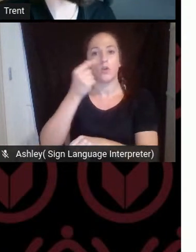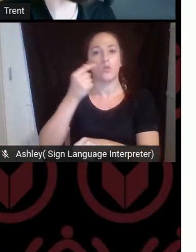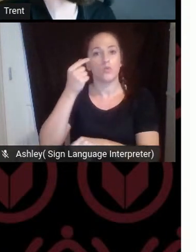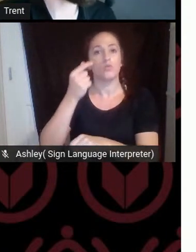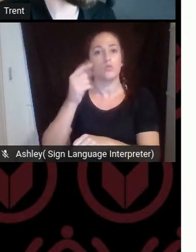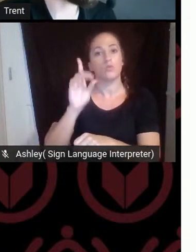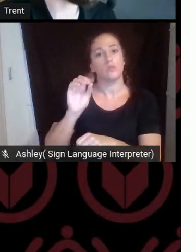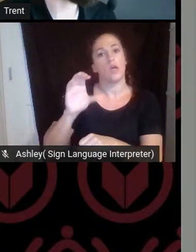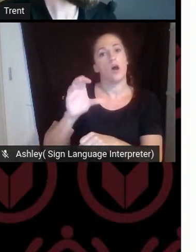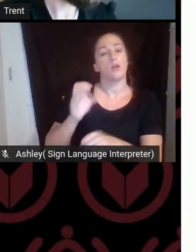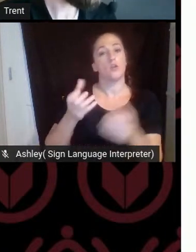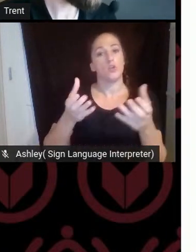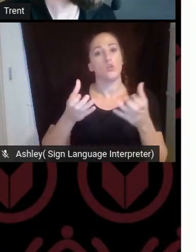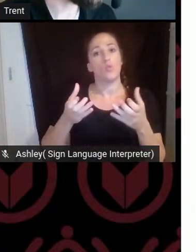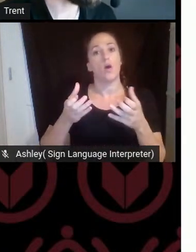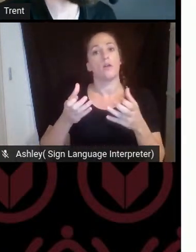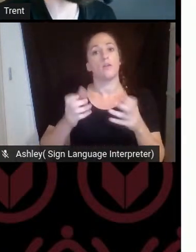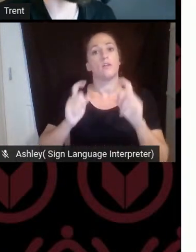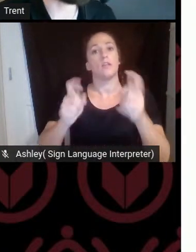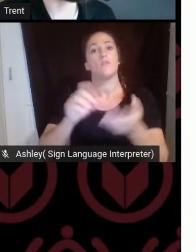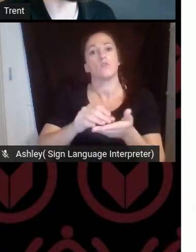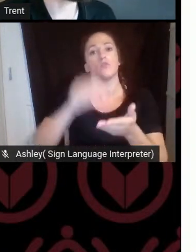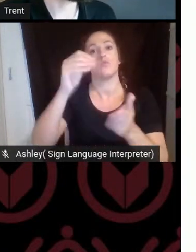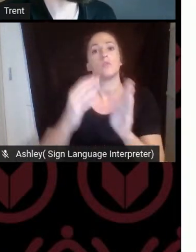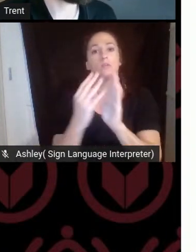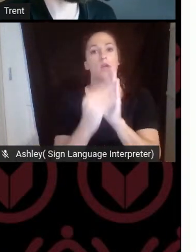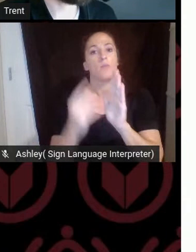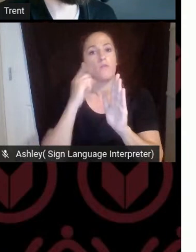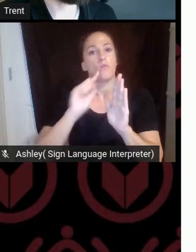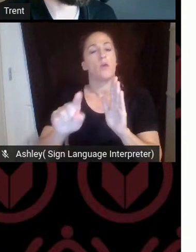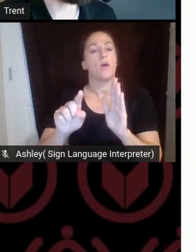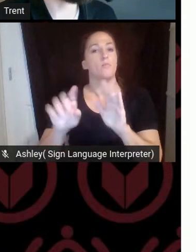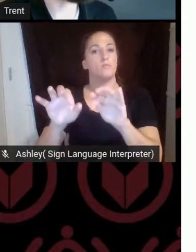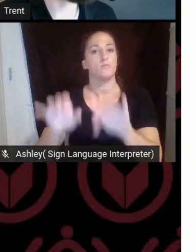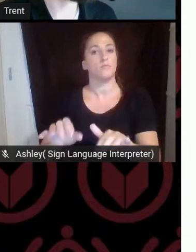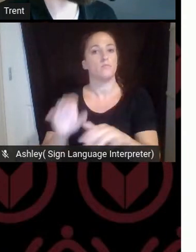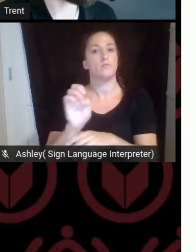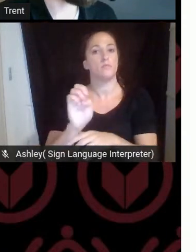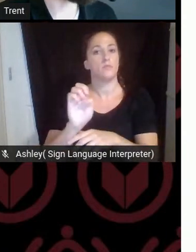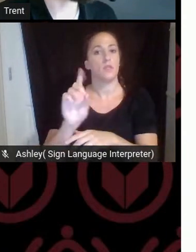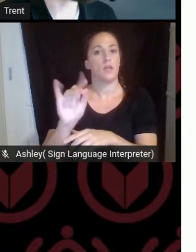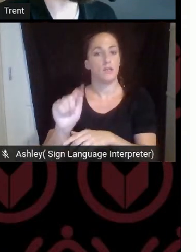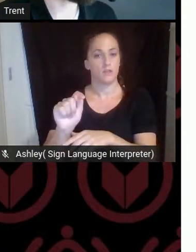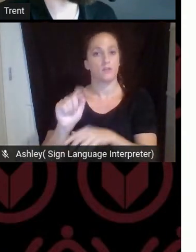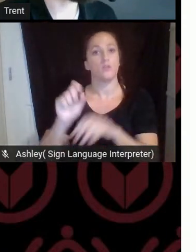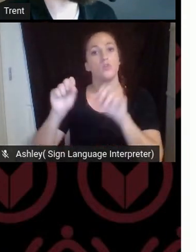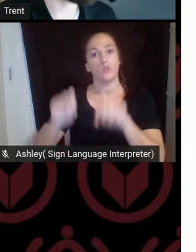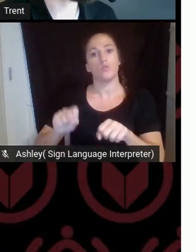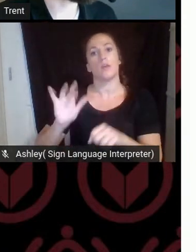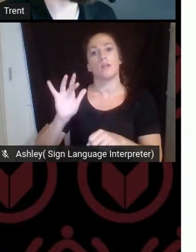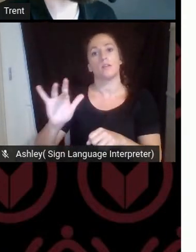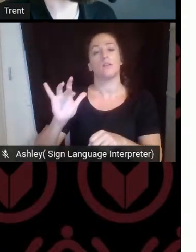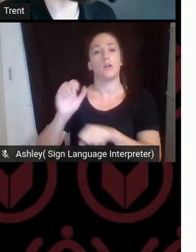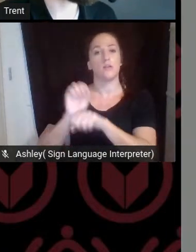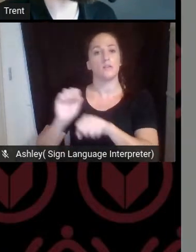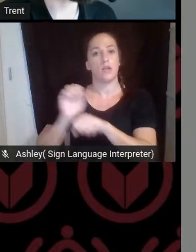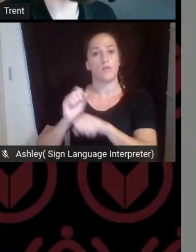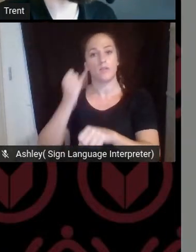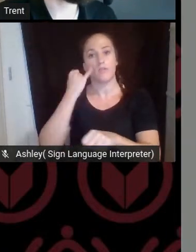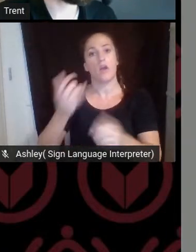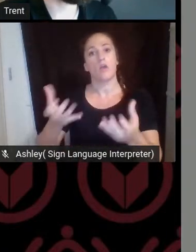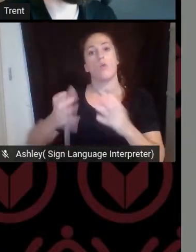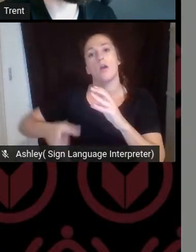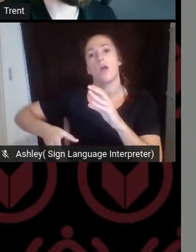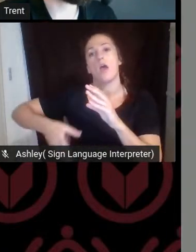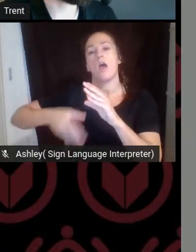get a copy of it and edit it. You can click on assignment. And then if I add some kind of attachment here, let's attach